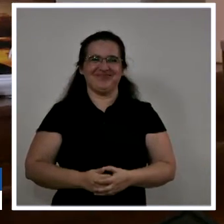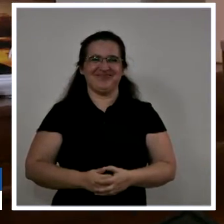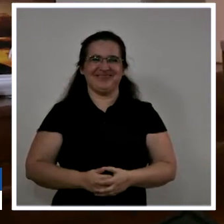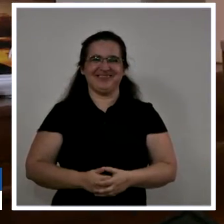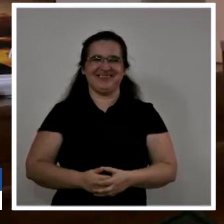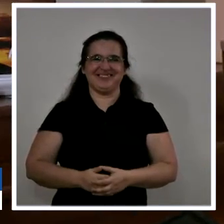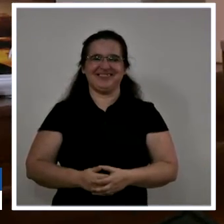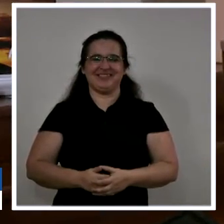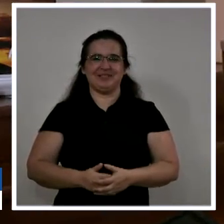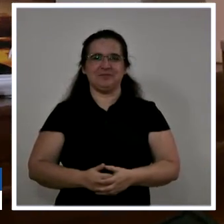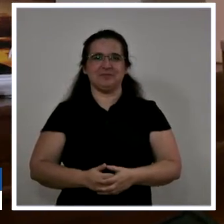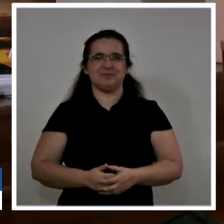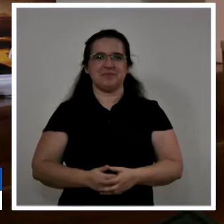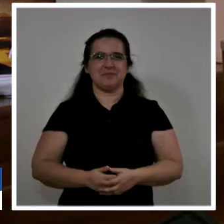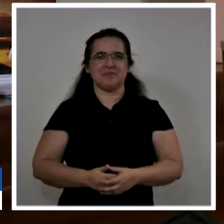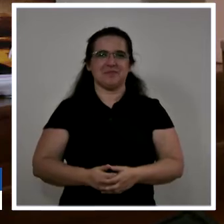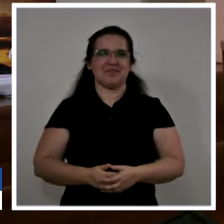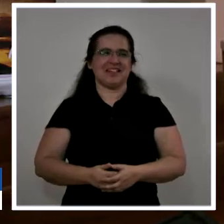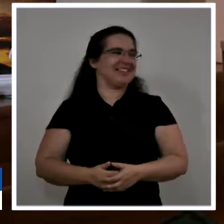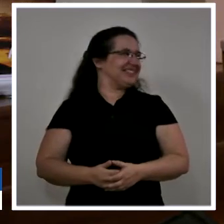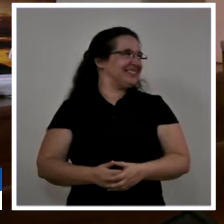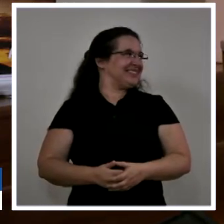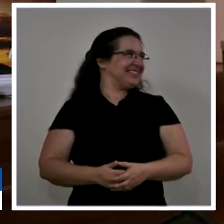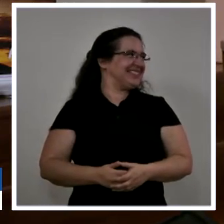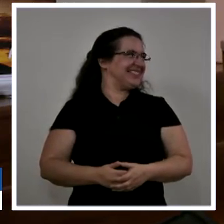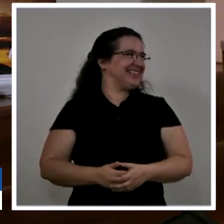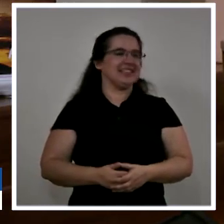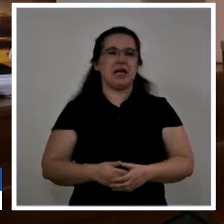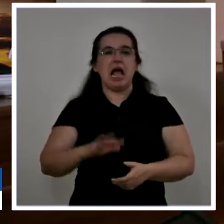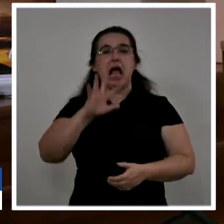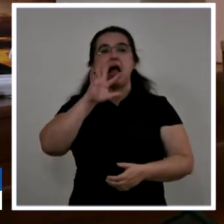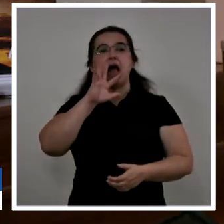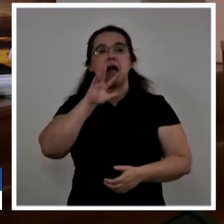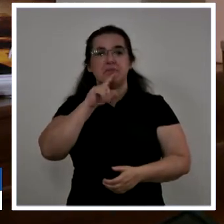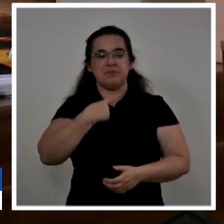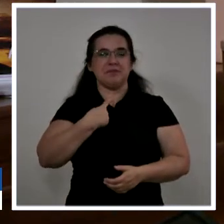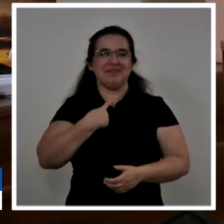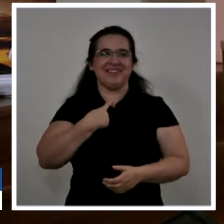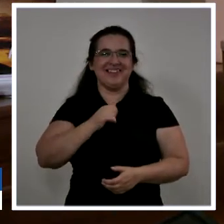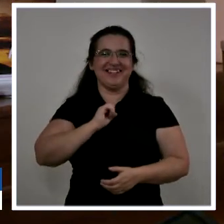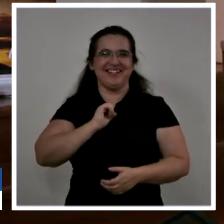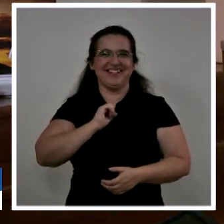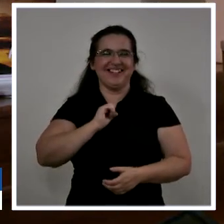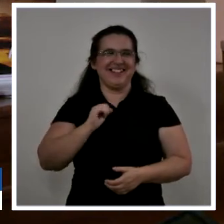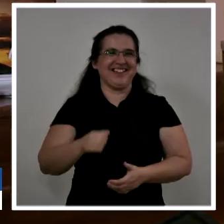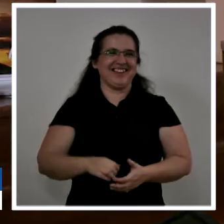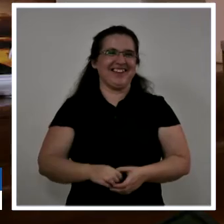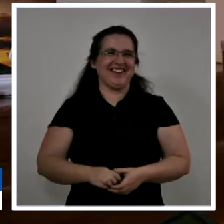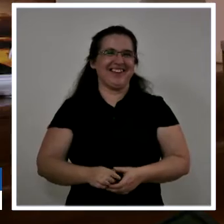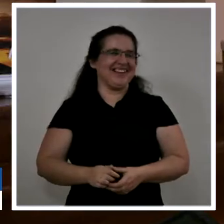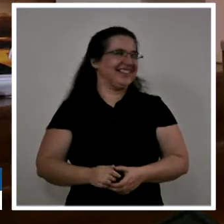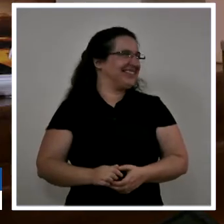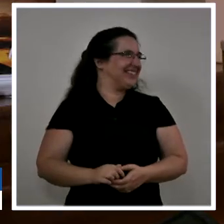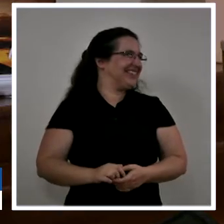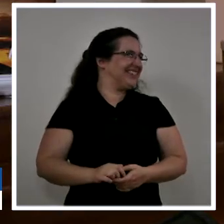Do they do this in Portugal? No, apparently okay. We don't do that. My mom would lick her hands and then go, pronto.